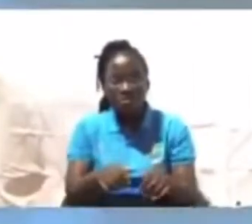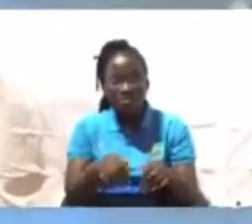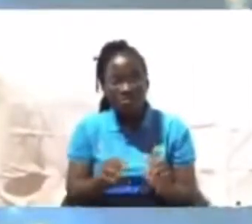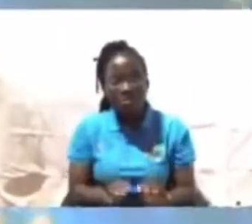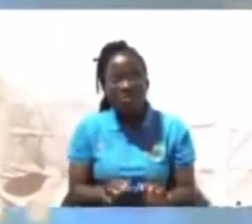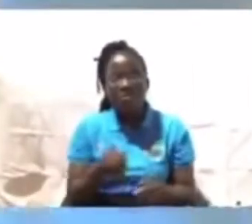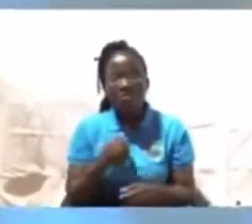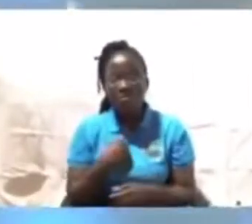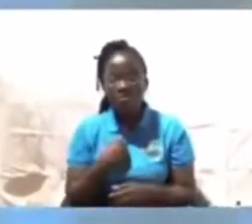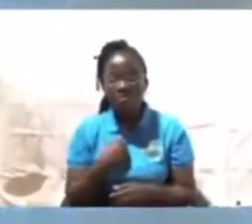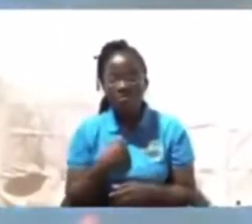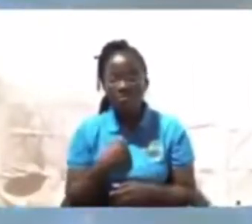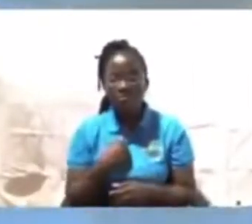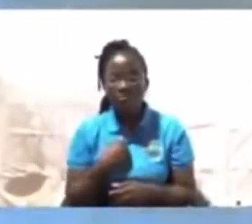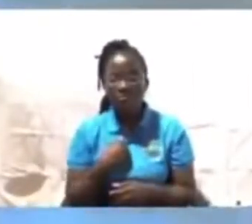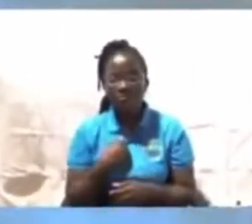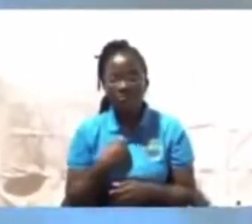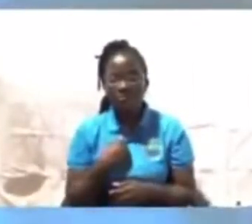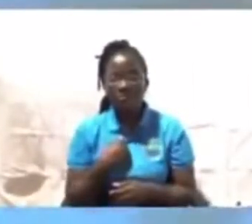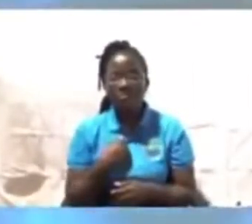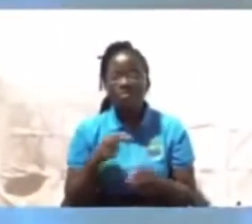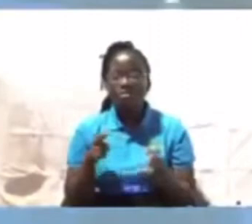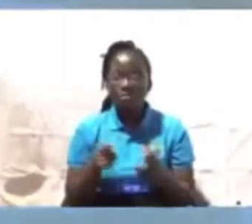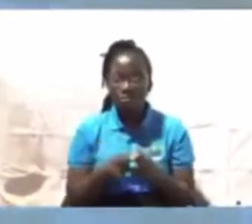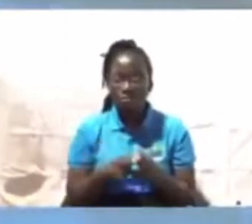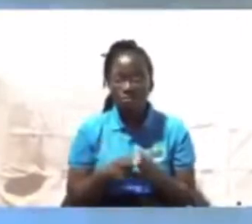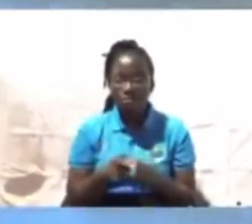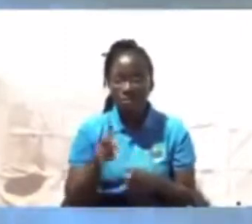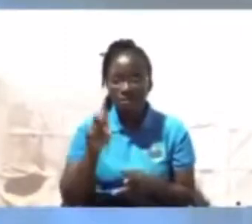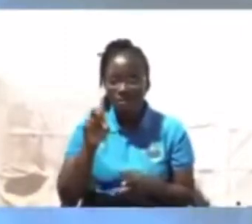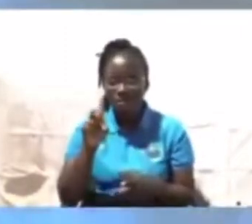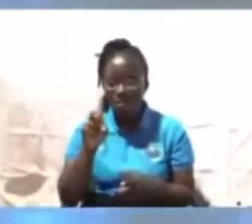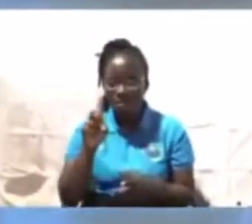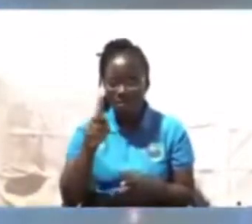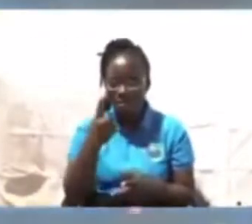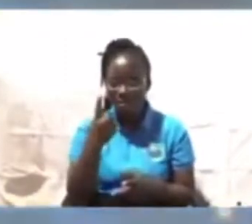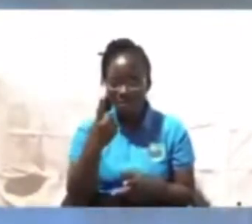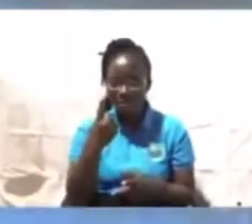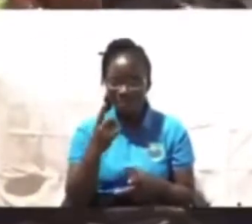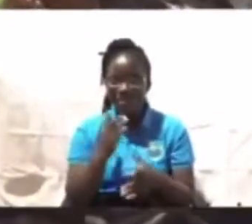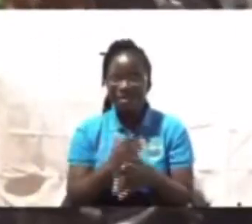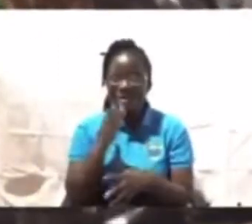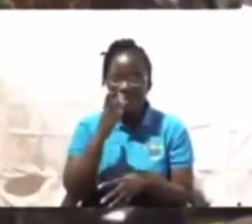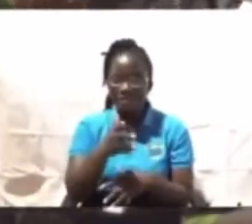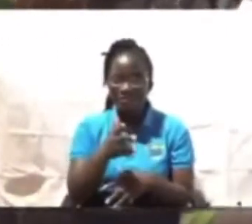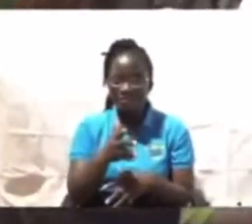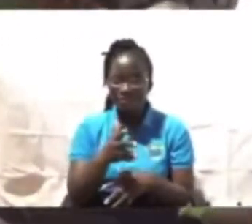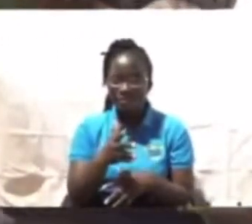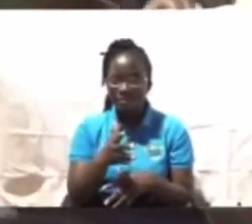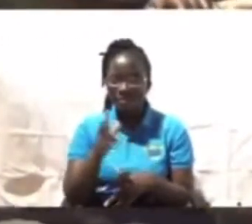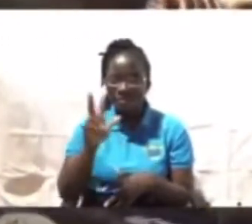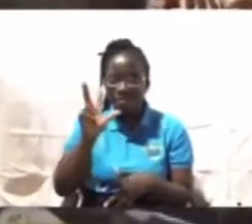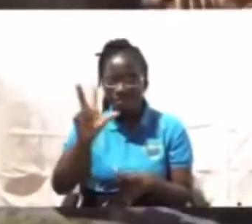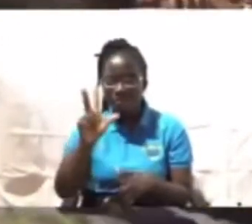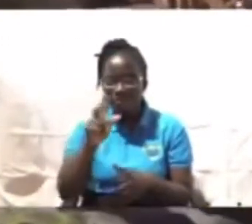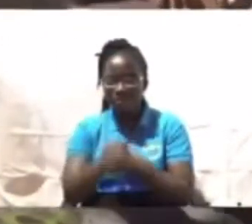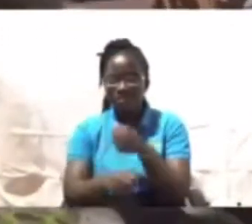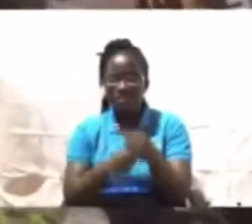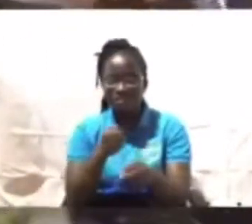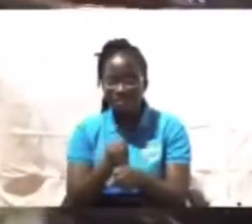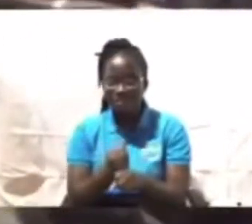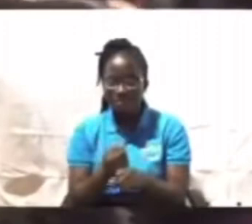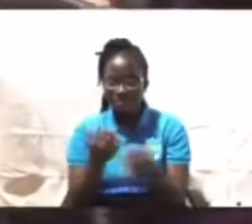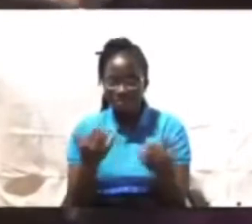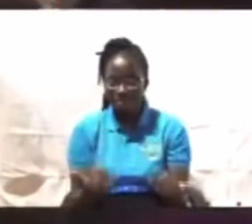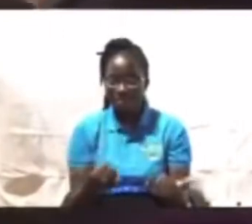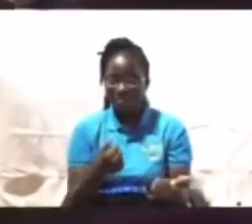1 year abechum. 2 years abechum. 3 years na abechum. But before say 3 years ni bechum no.